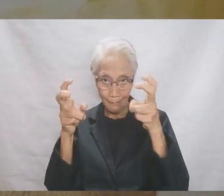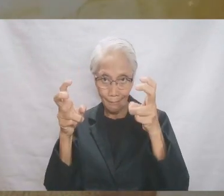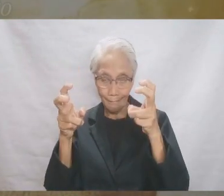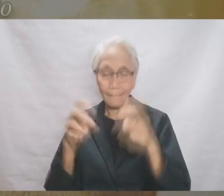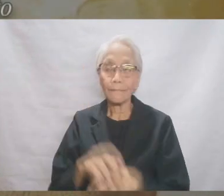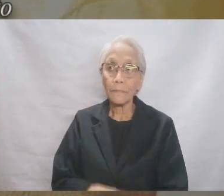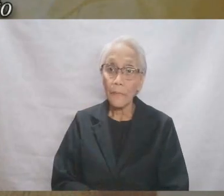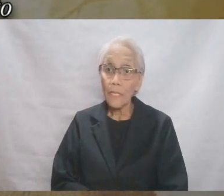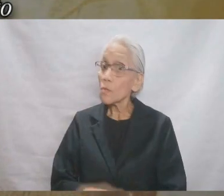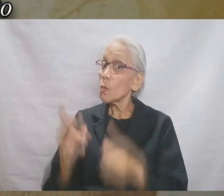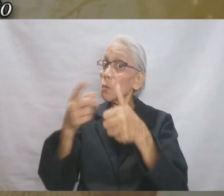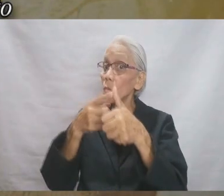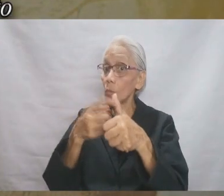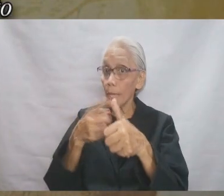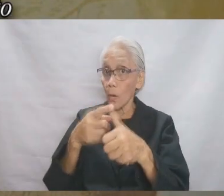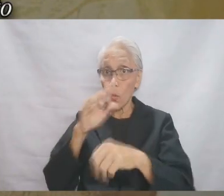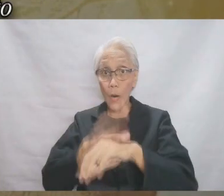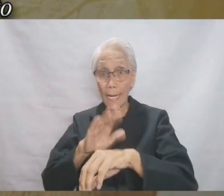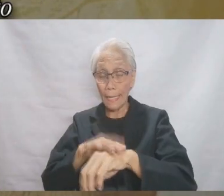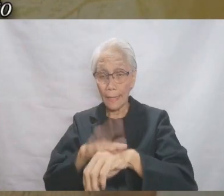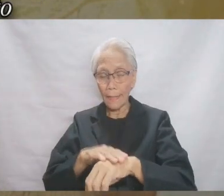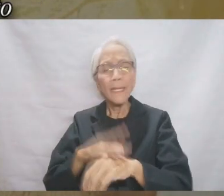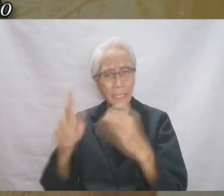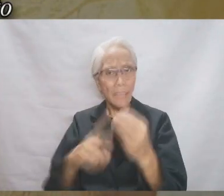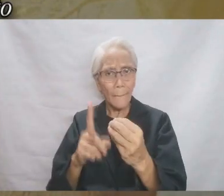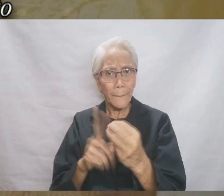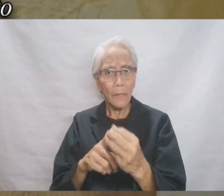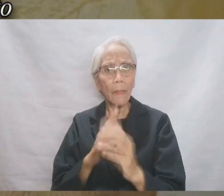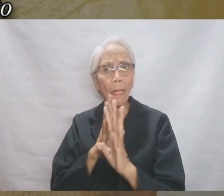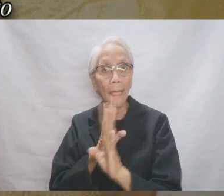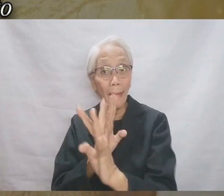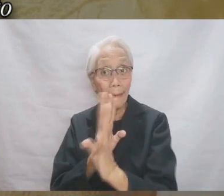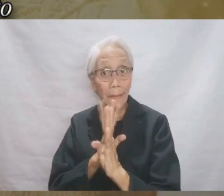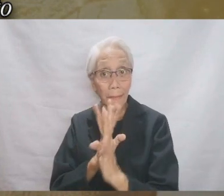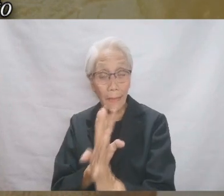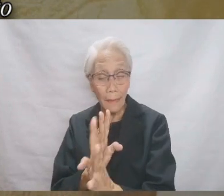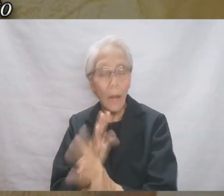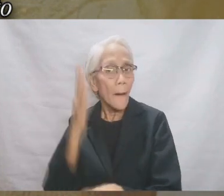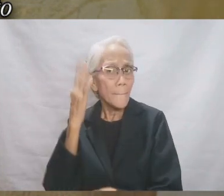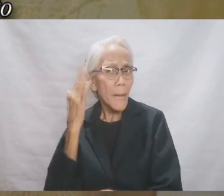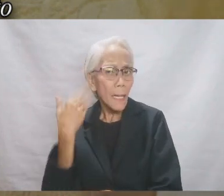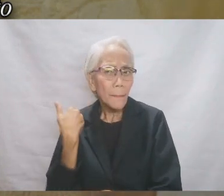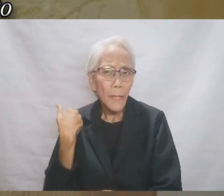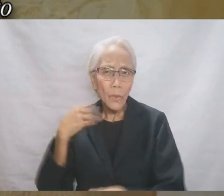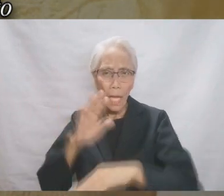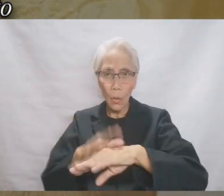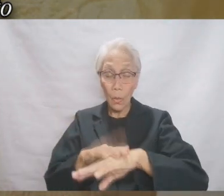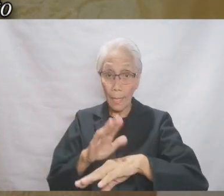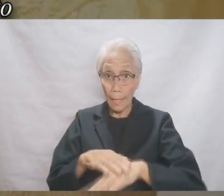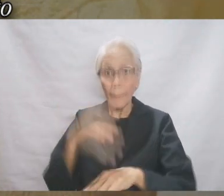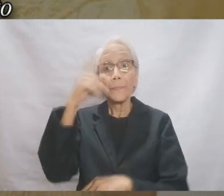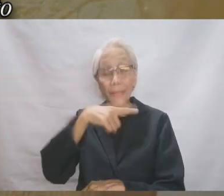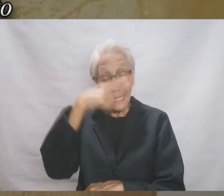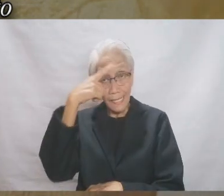End of quote. So, ang unang warning natin is about speaking in tongues. Bakit may warning